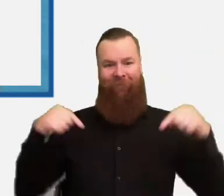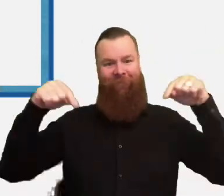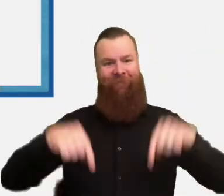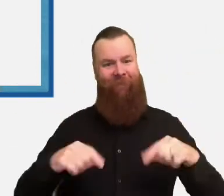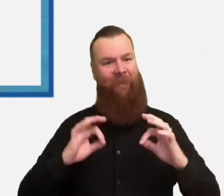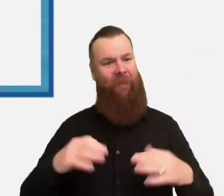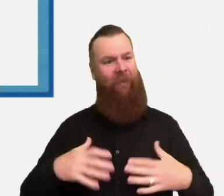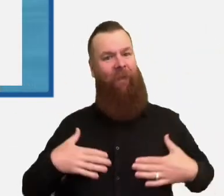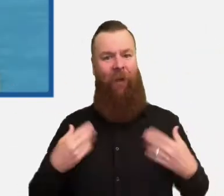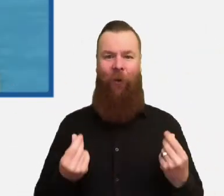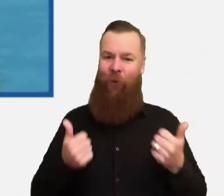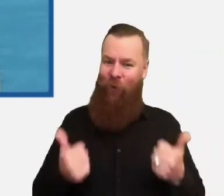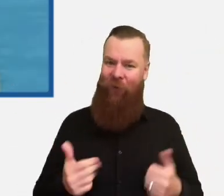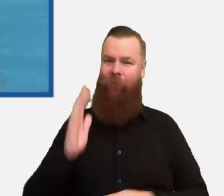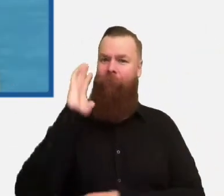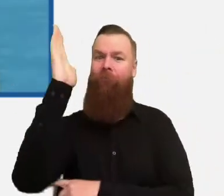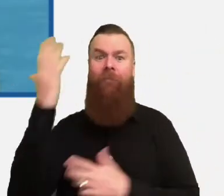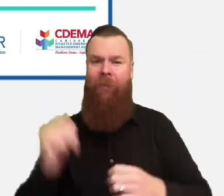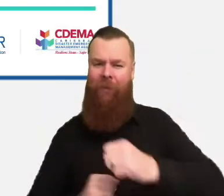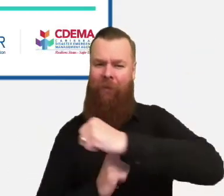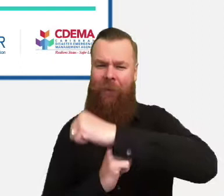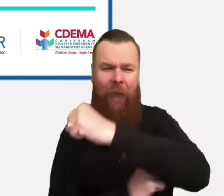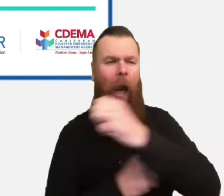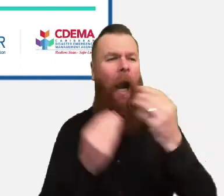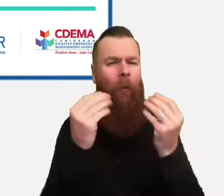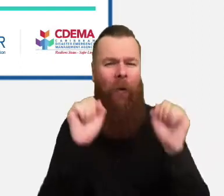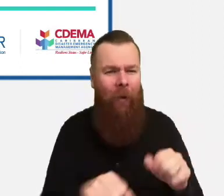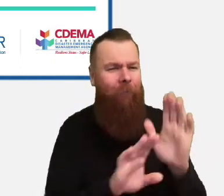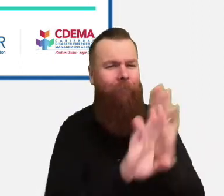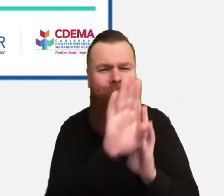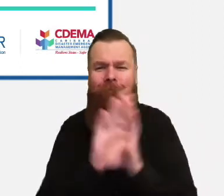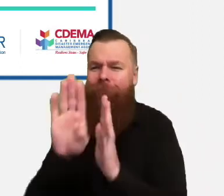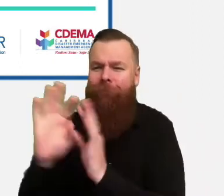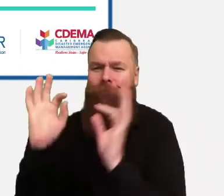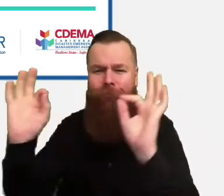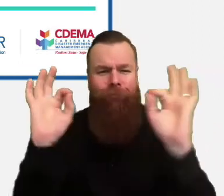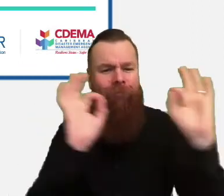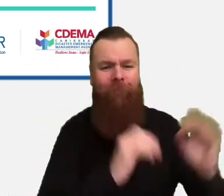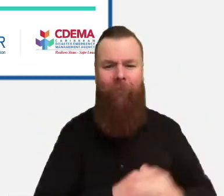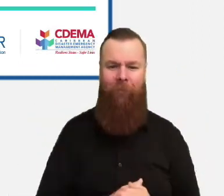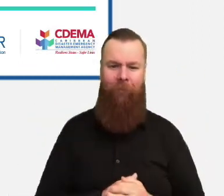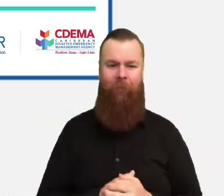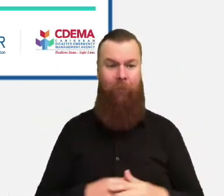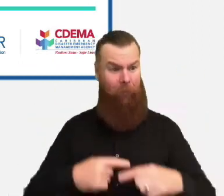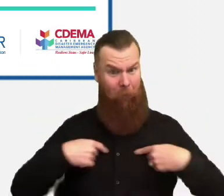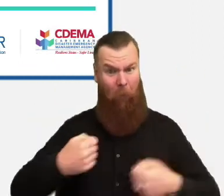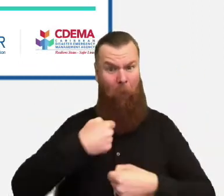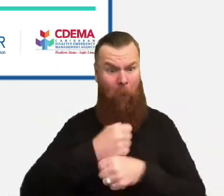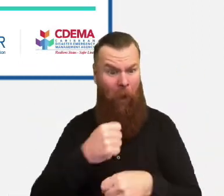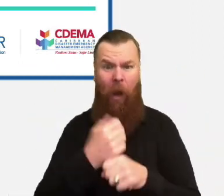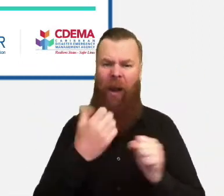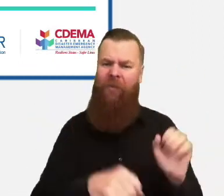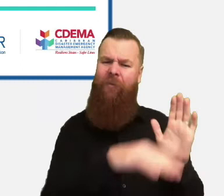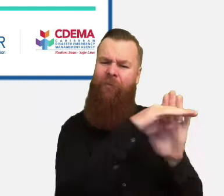of infrastructure. We've been developing some principles with the UNDRR, United Nations Disaster Risk